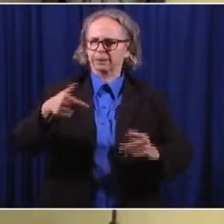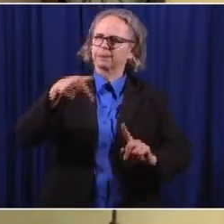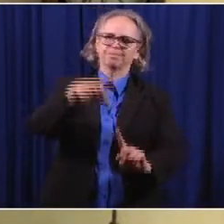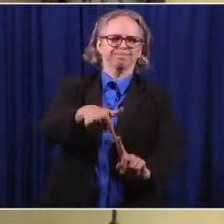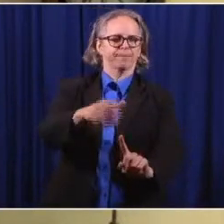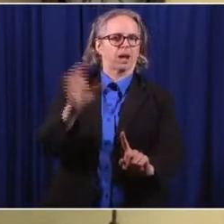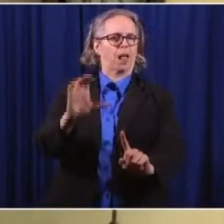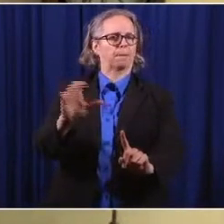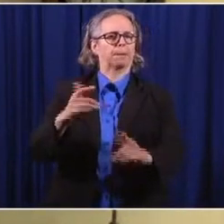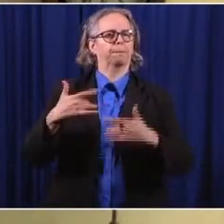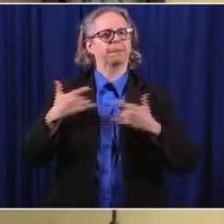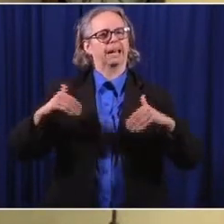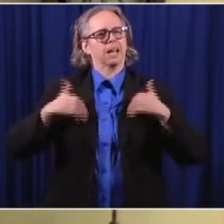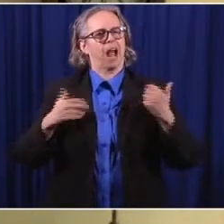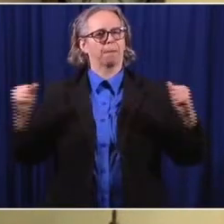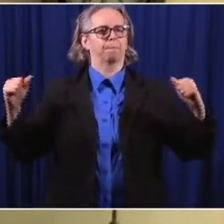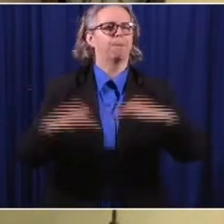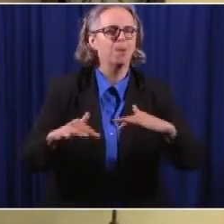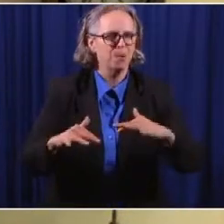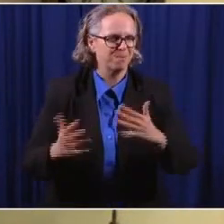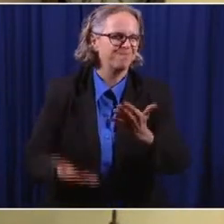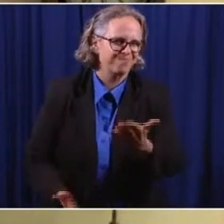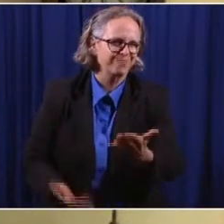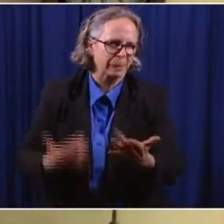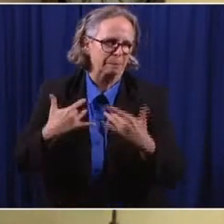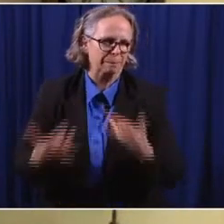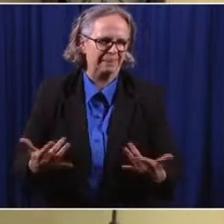obviously driven by our universities.